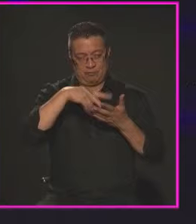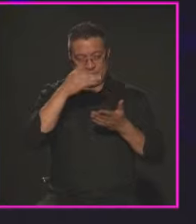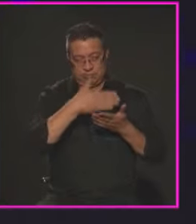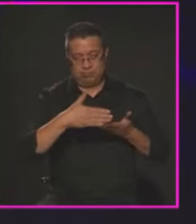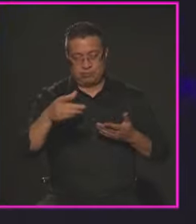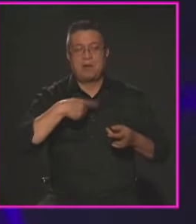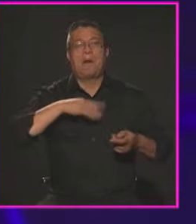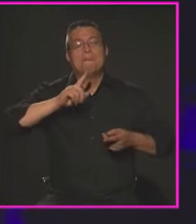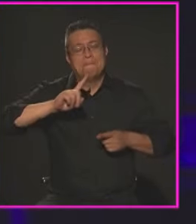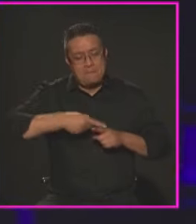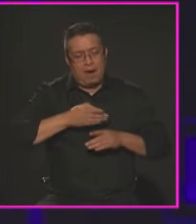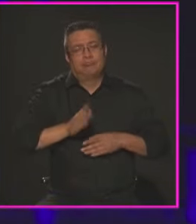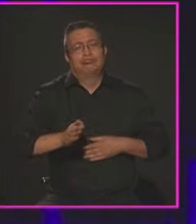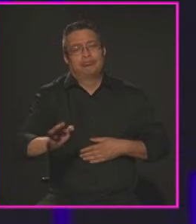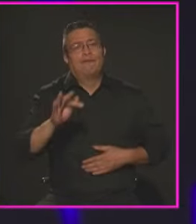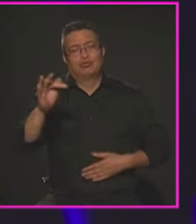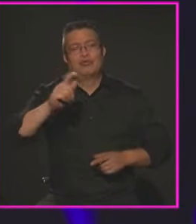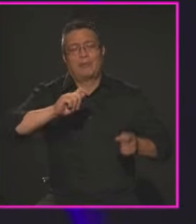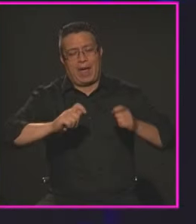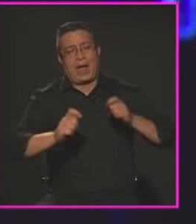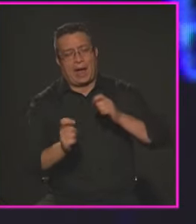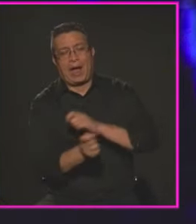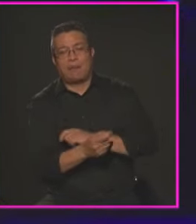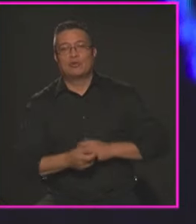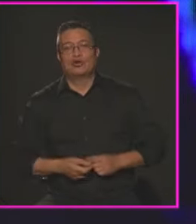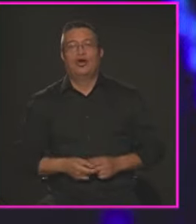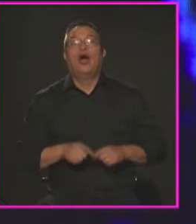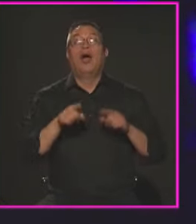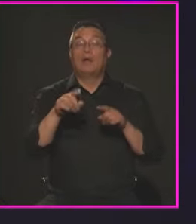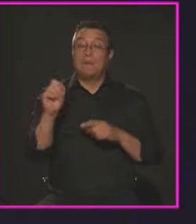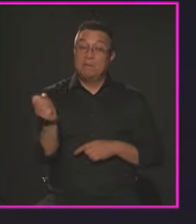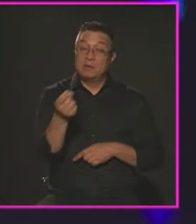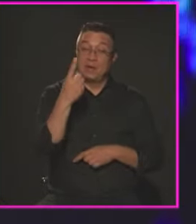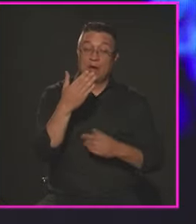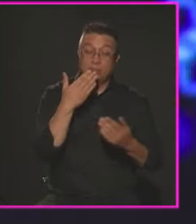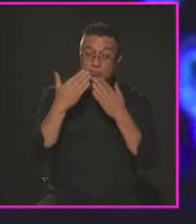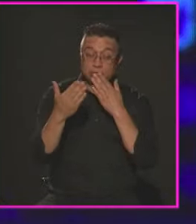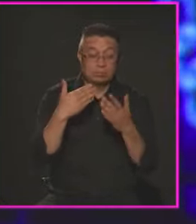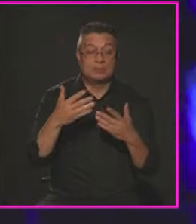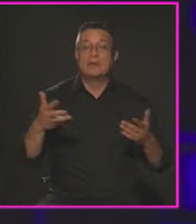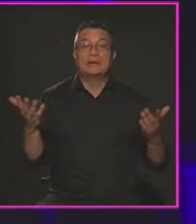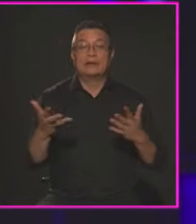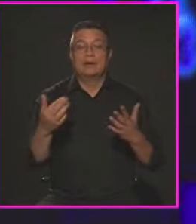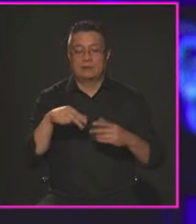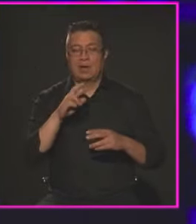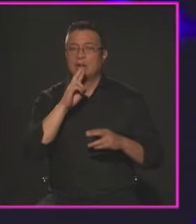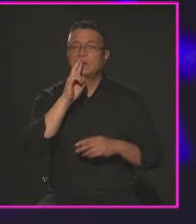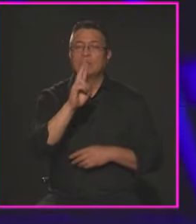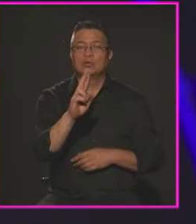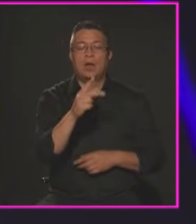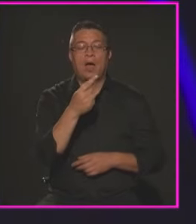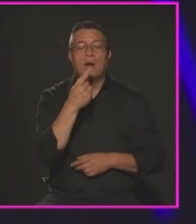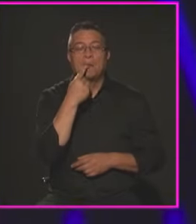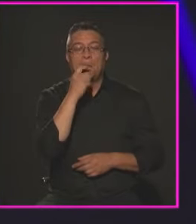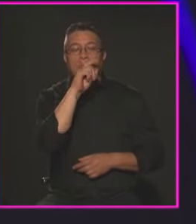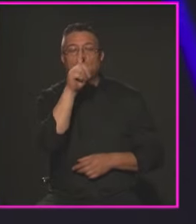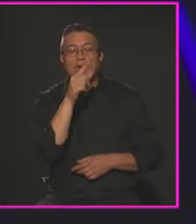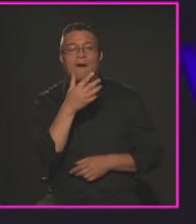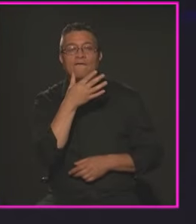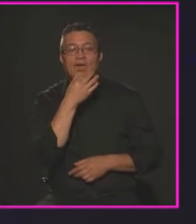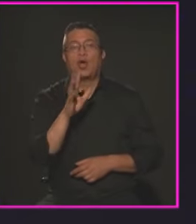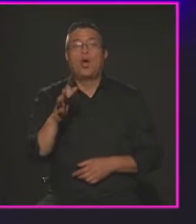near future. The first thing I would like to talk about is answer a very simple question. Why are we doing scientific